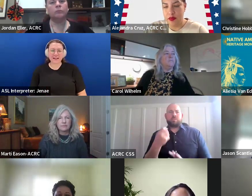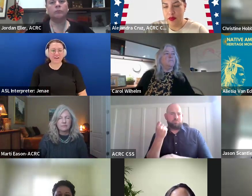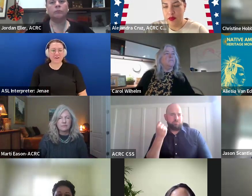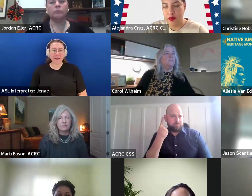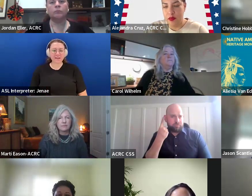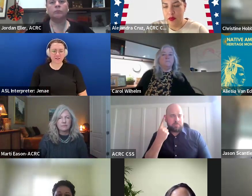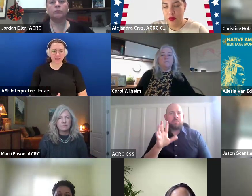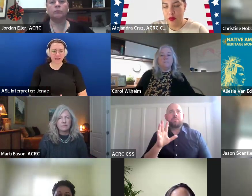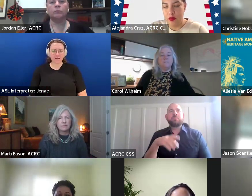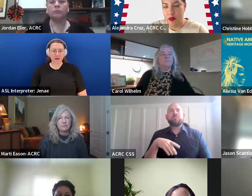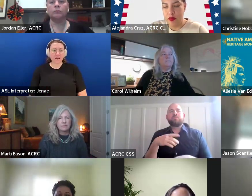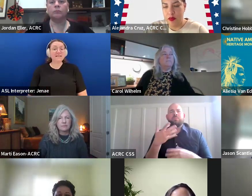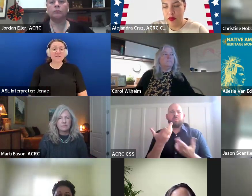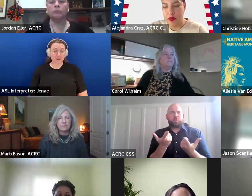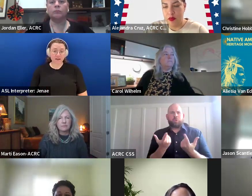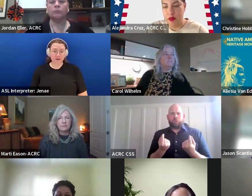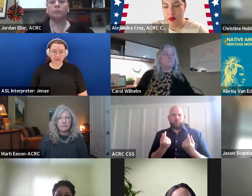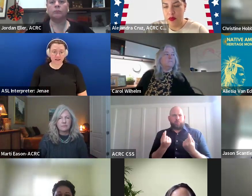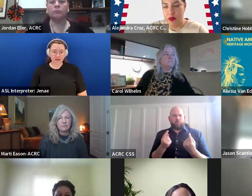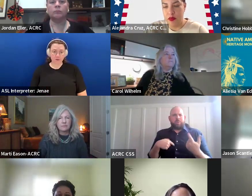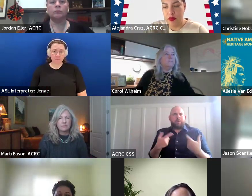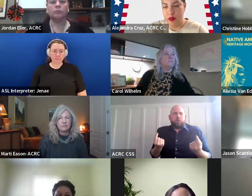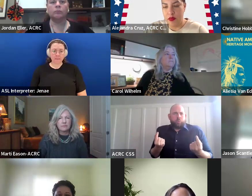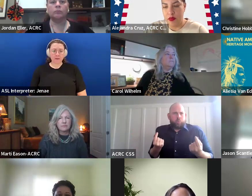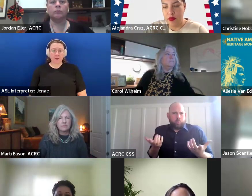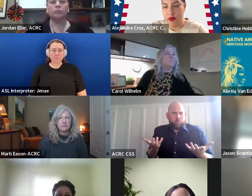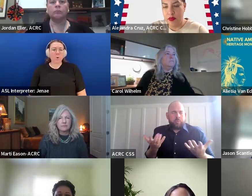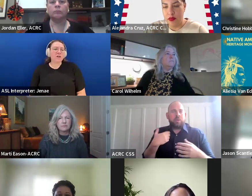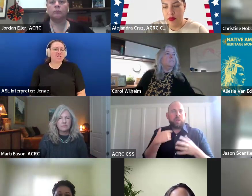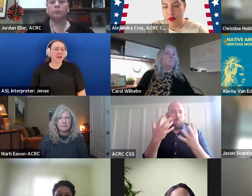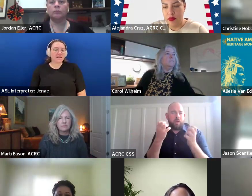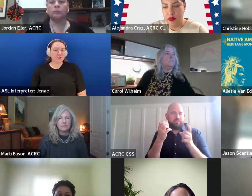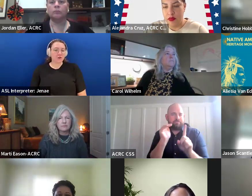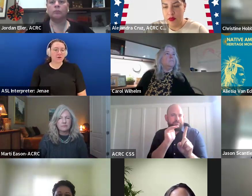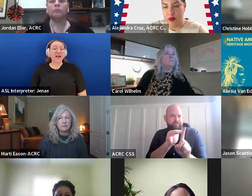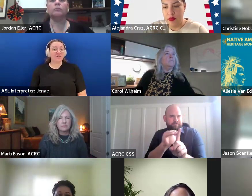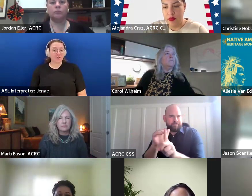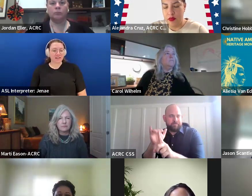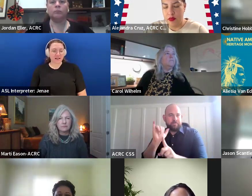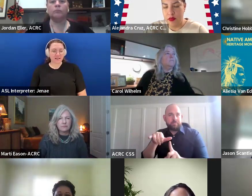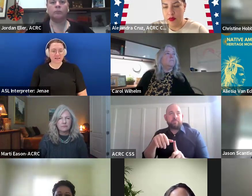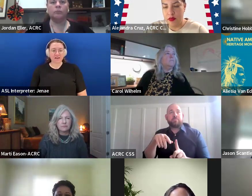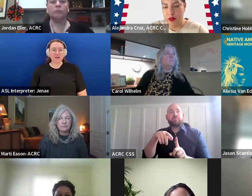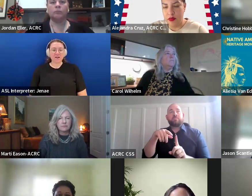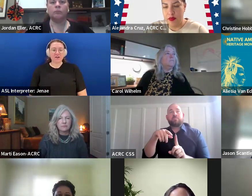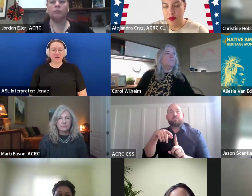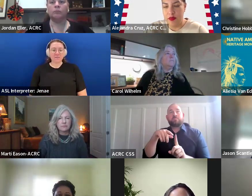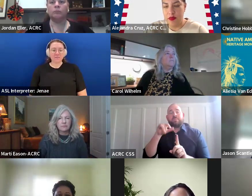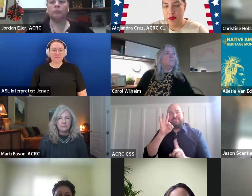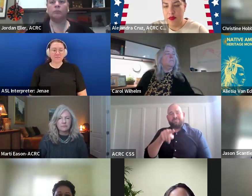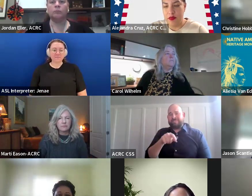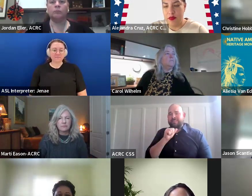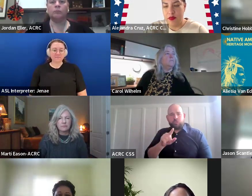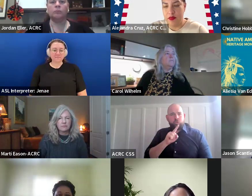this doesn't feel like a good match to me. That's completely understandable. But what should I do if I notice this?